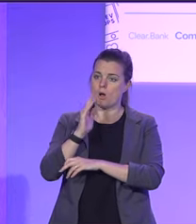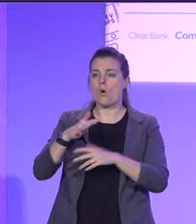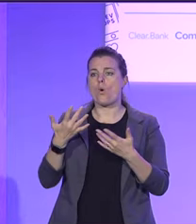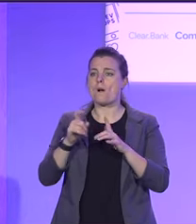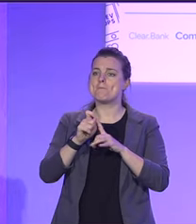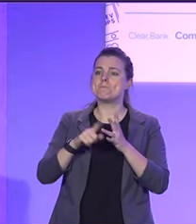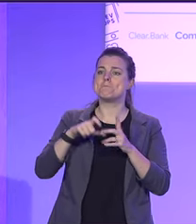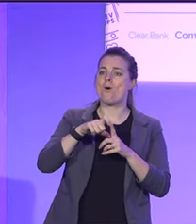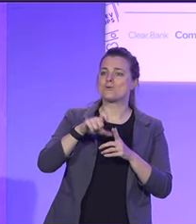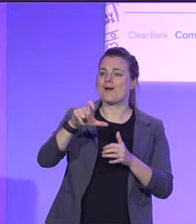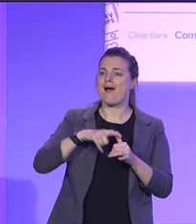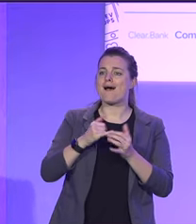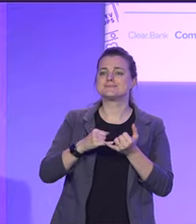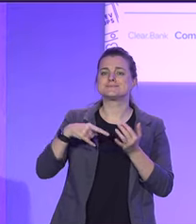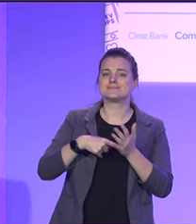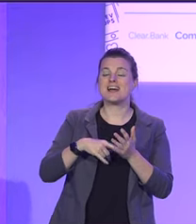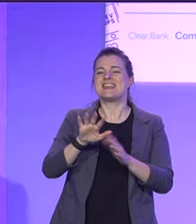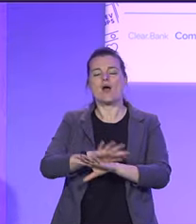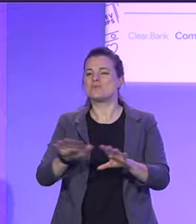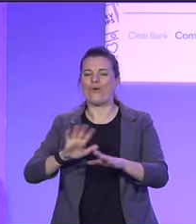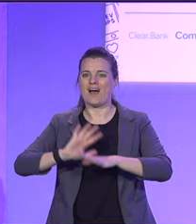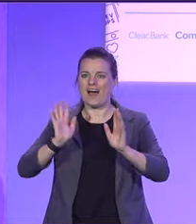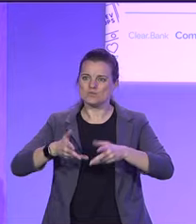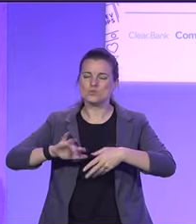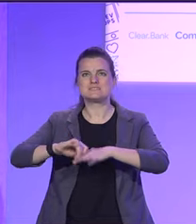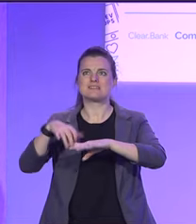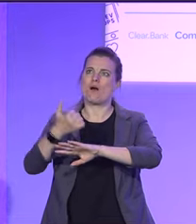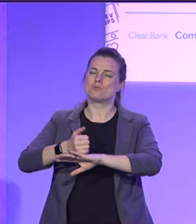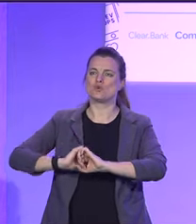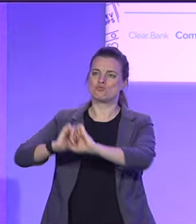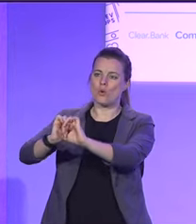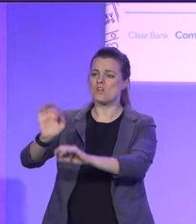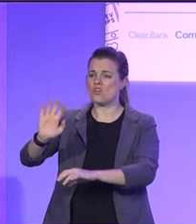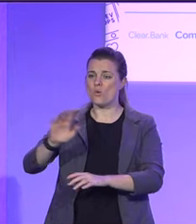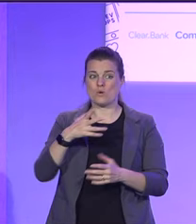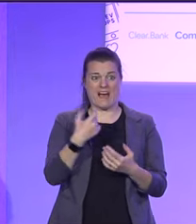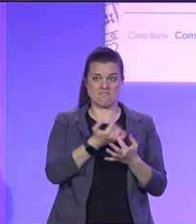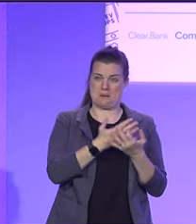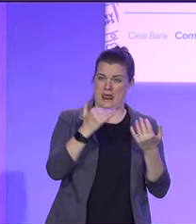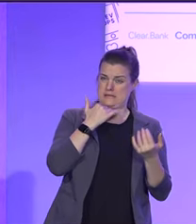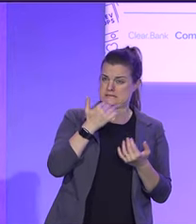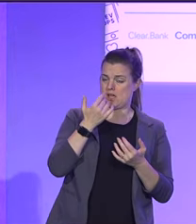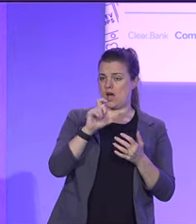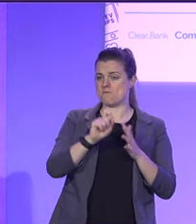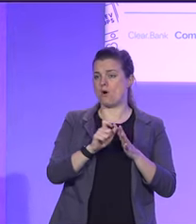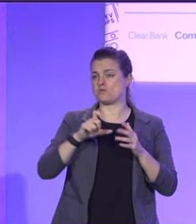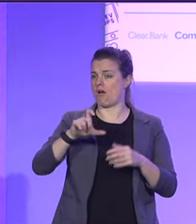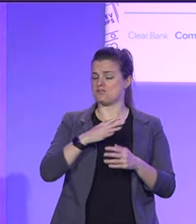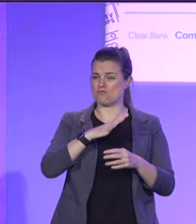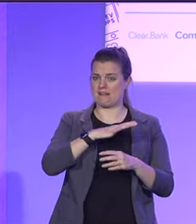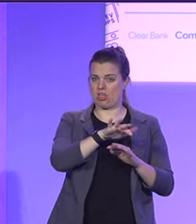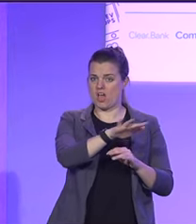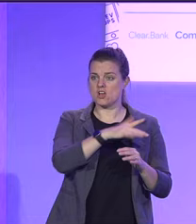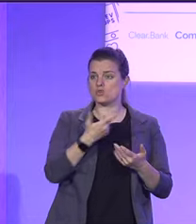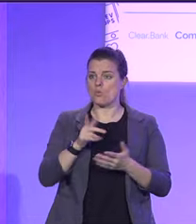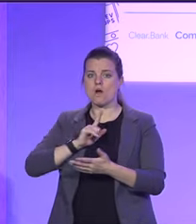a podcast tomorrow or video series. There's loads of people out there doing that. So reach out to them. Hey, I'd love to share this on your podcast or your